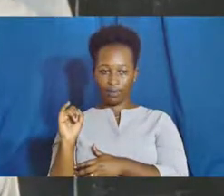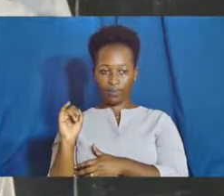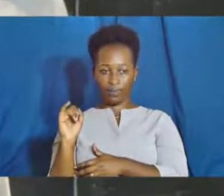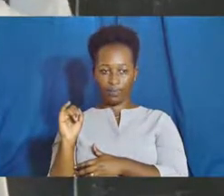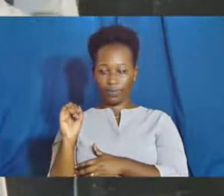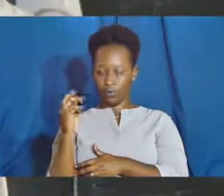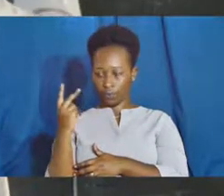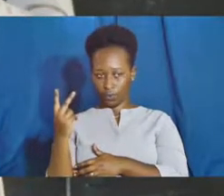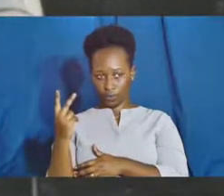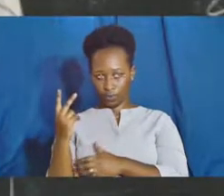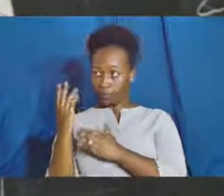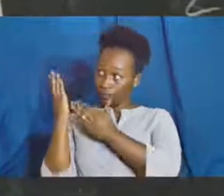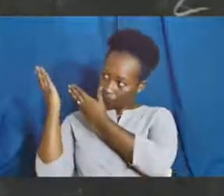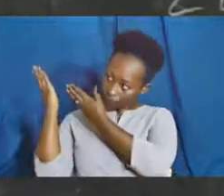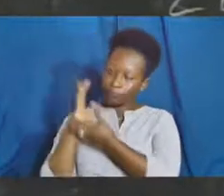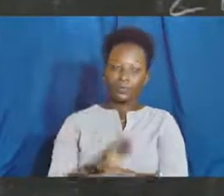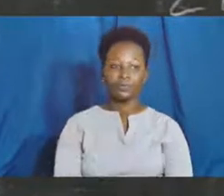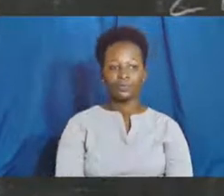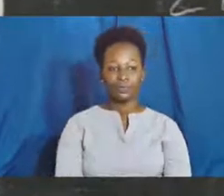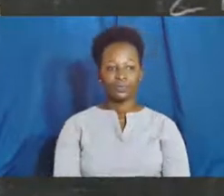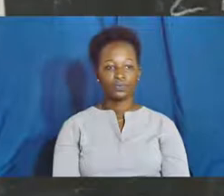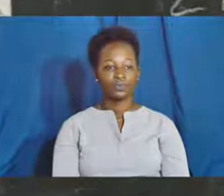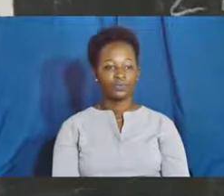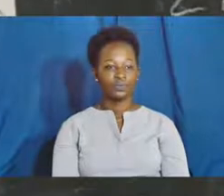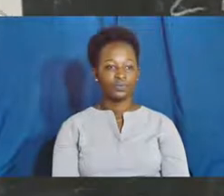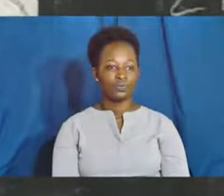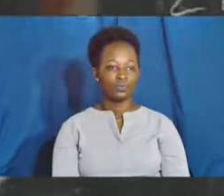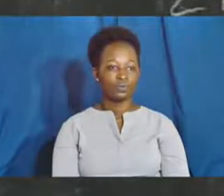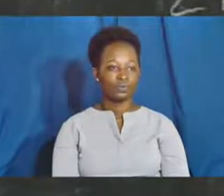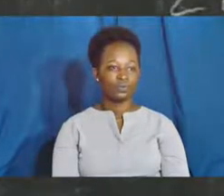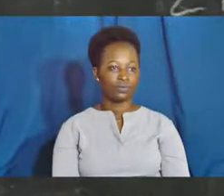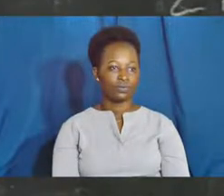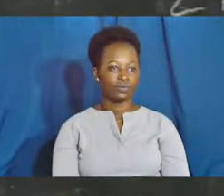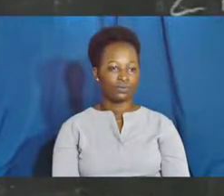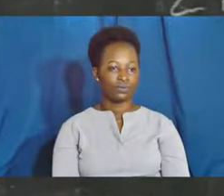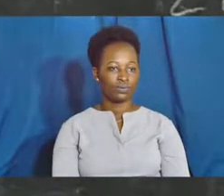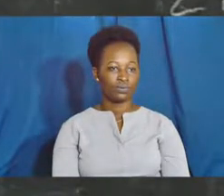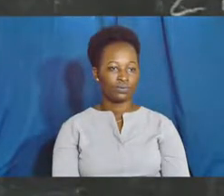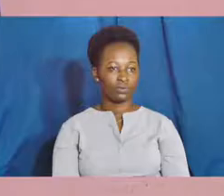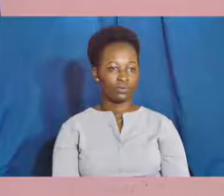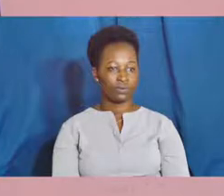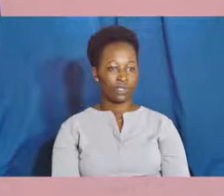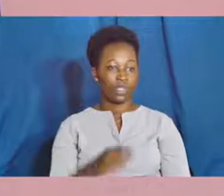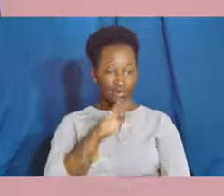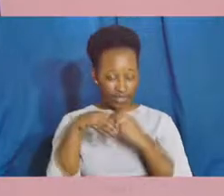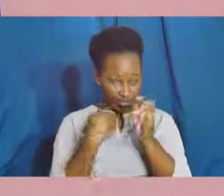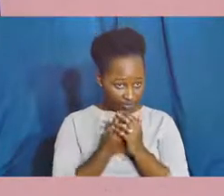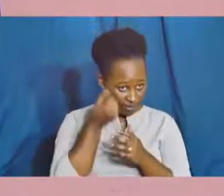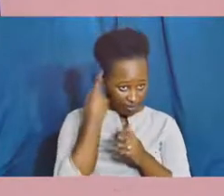that is I2, then this is E21, which is equal to 0. So are we together